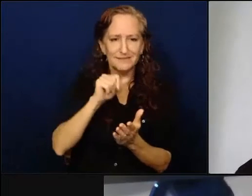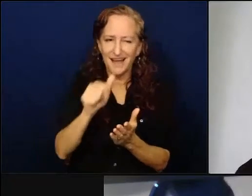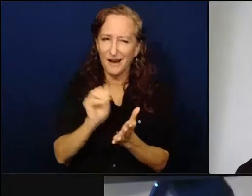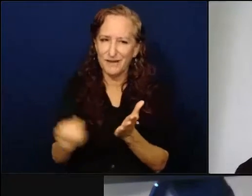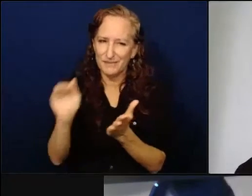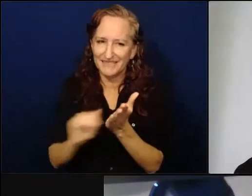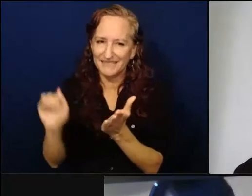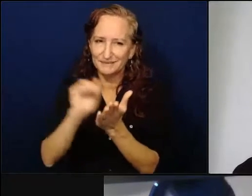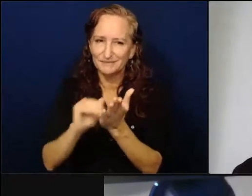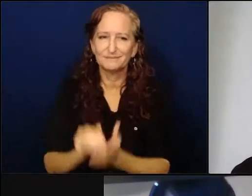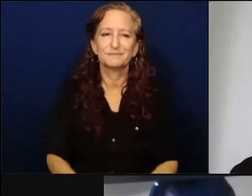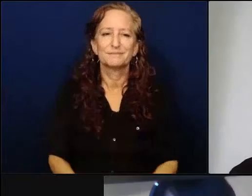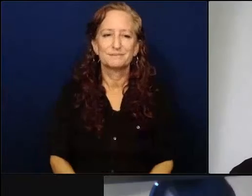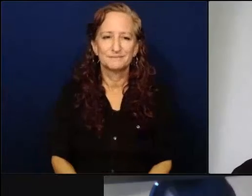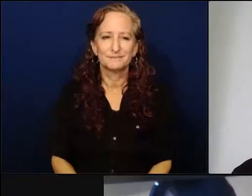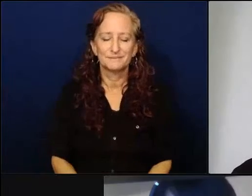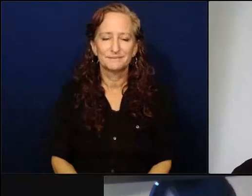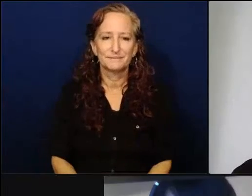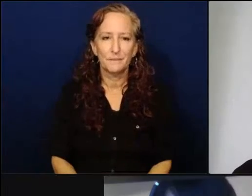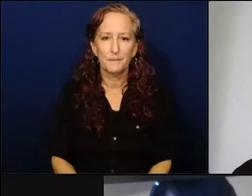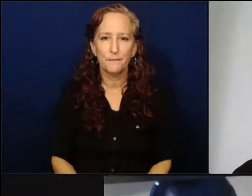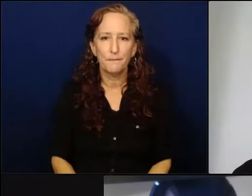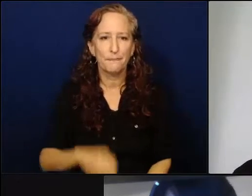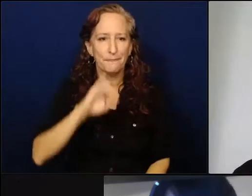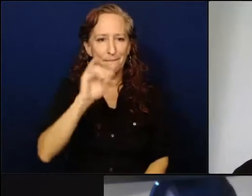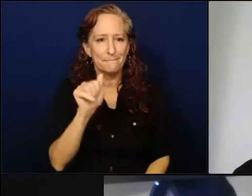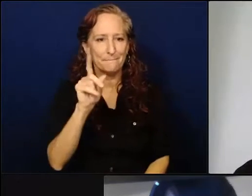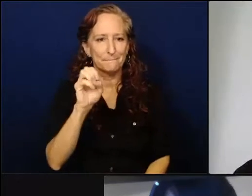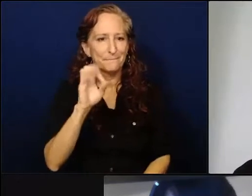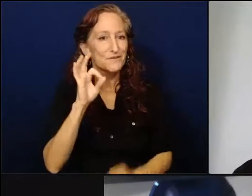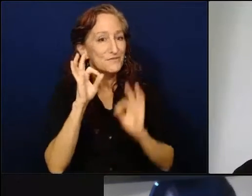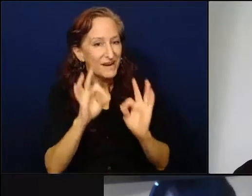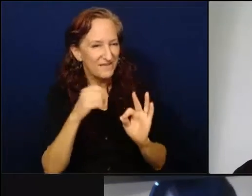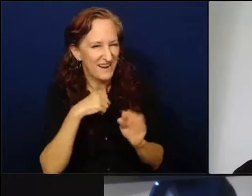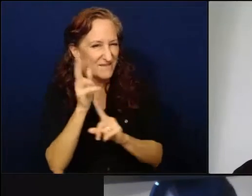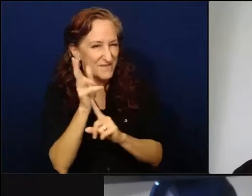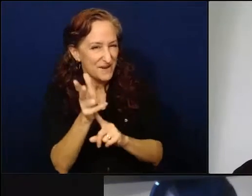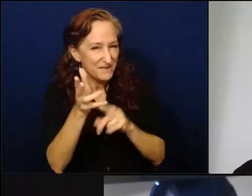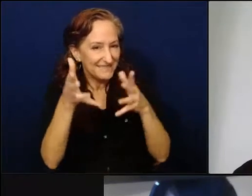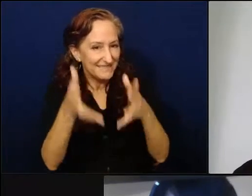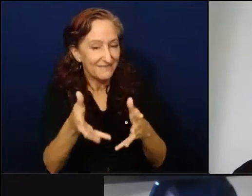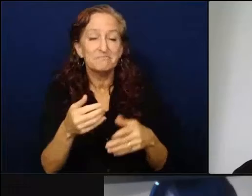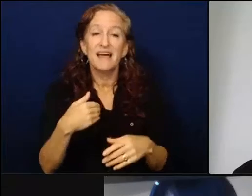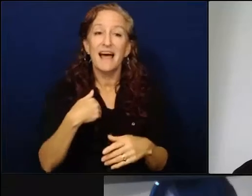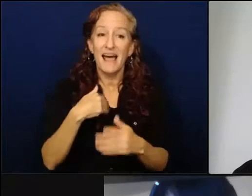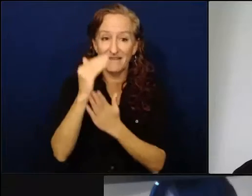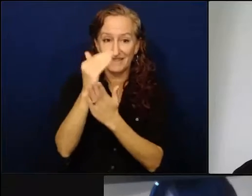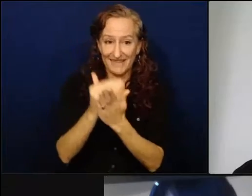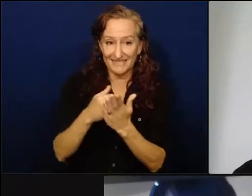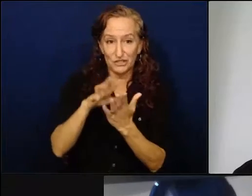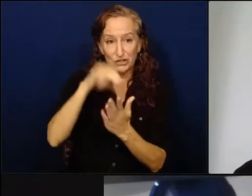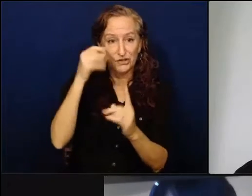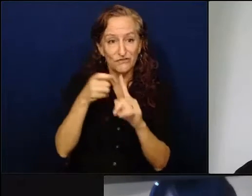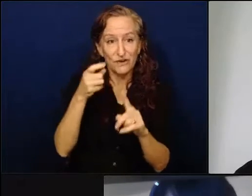thing. Great. So we have about 3 minutes left. I have some lessons that I learned from each of you that I've jotted down.